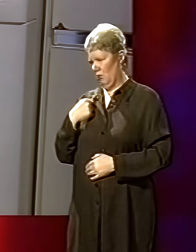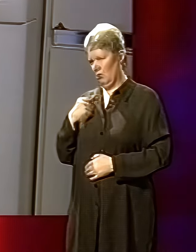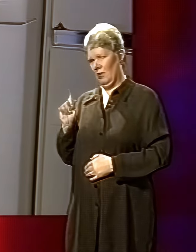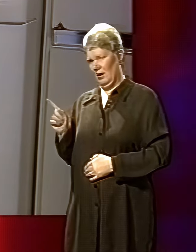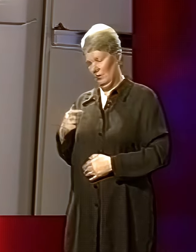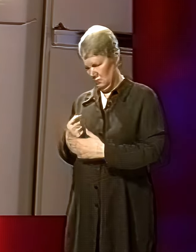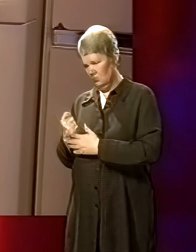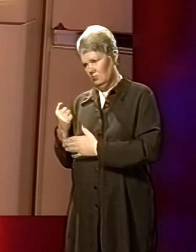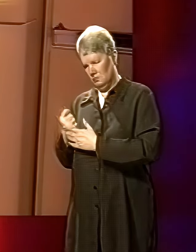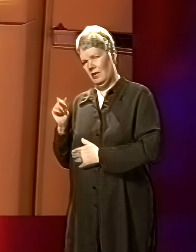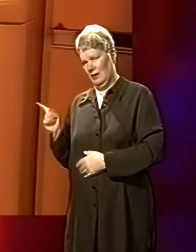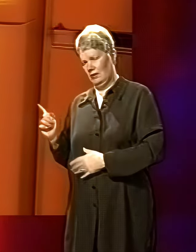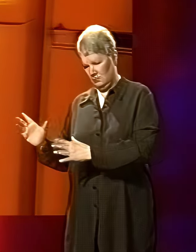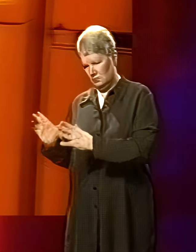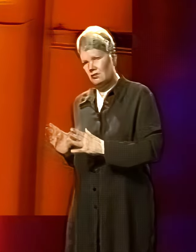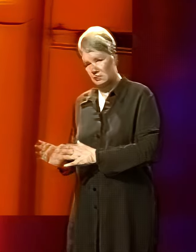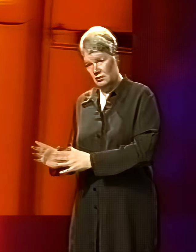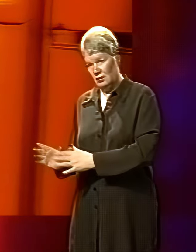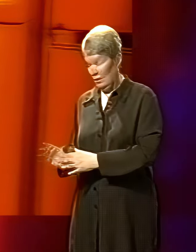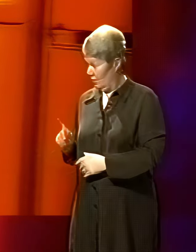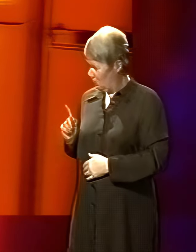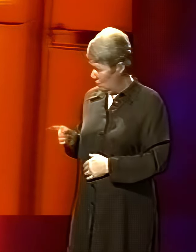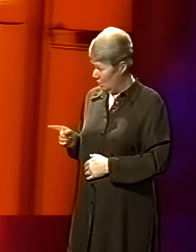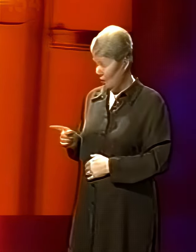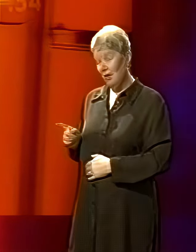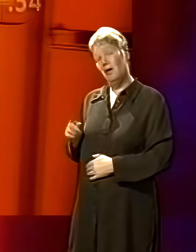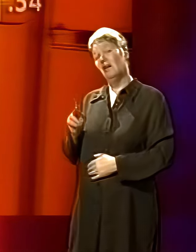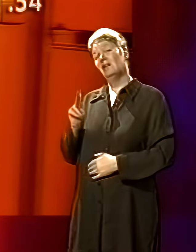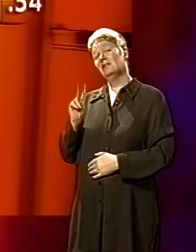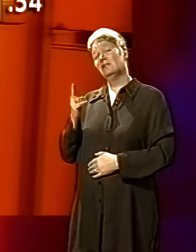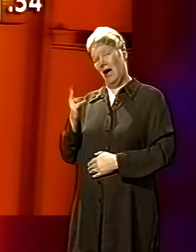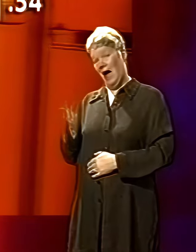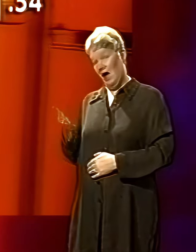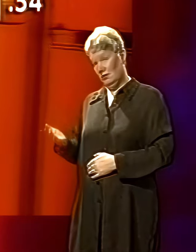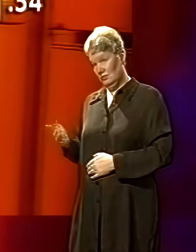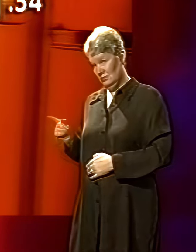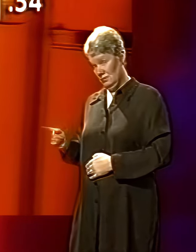yes. The cash price for this second-hand washing machine was